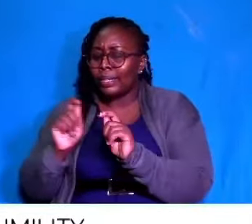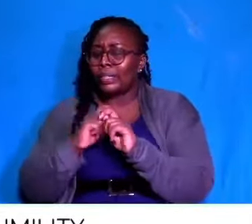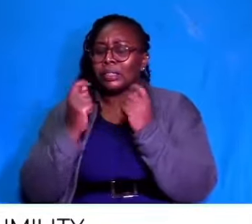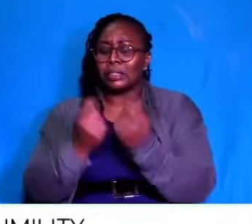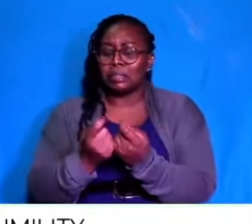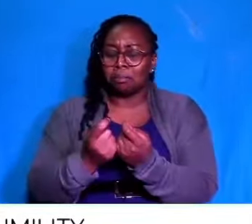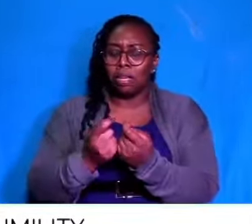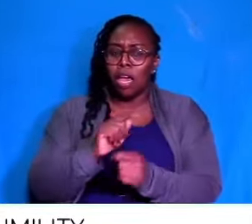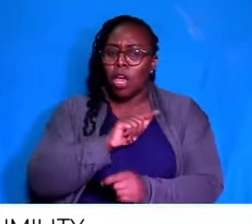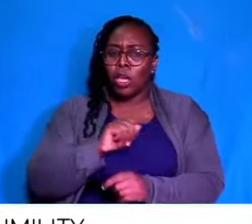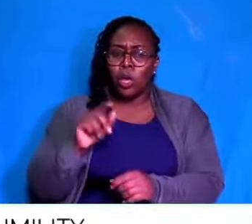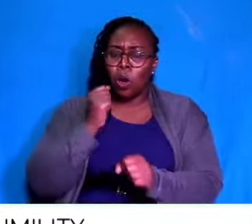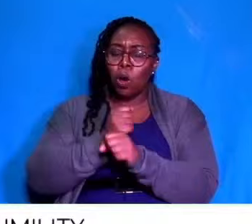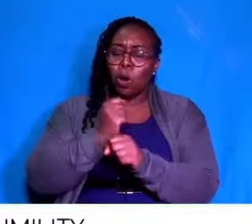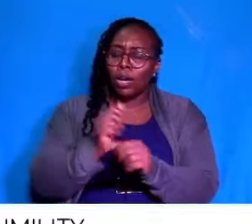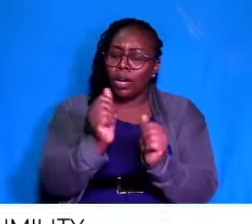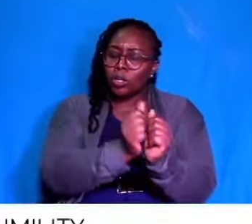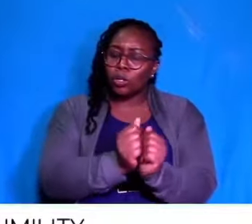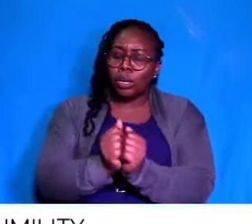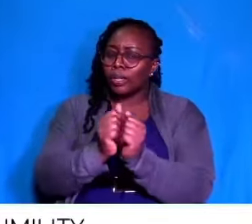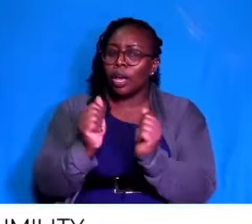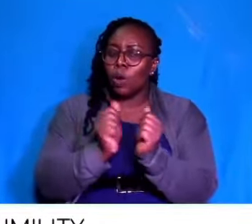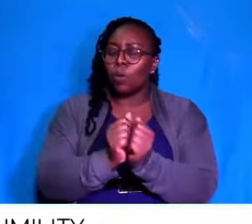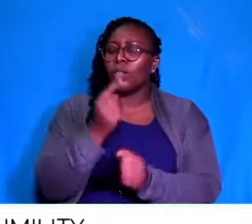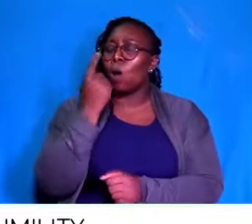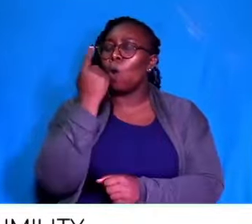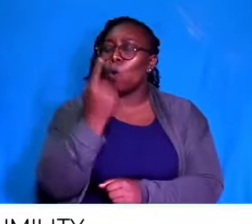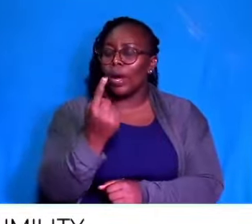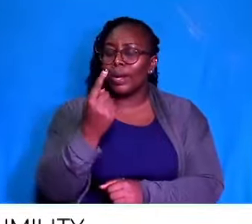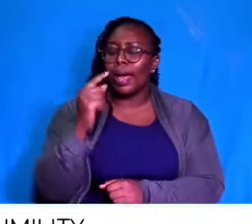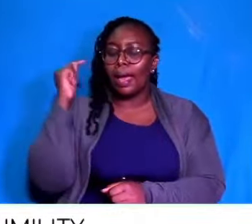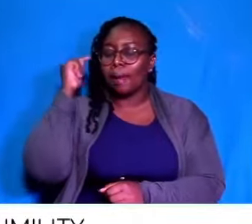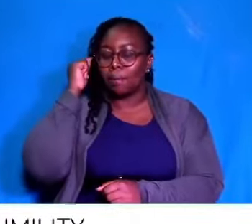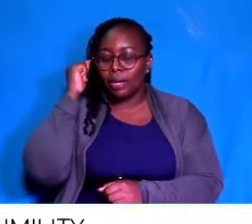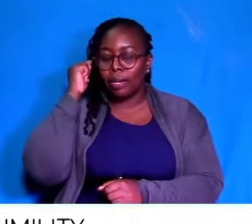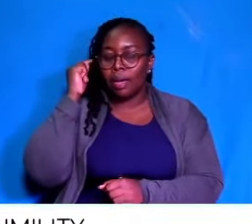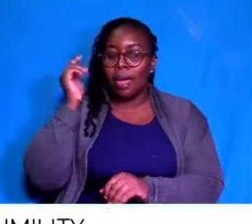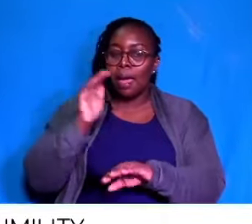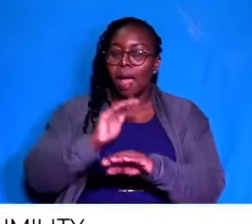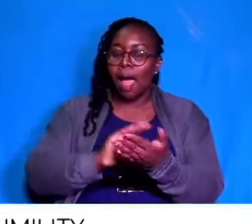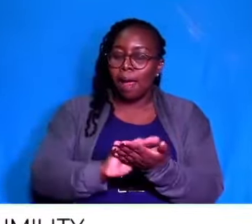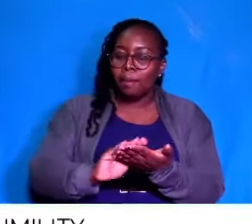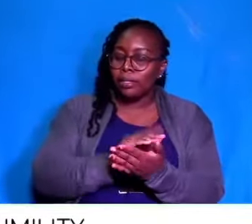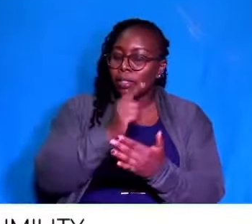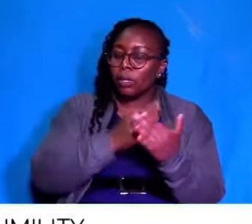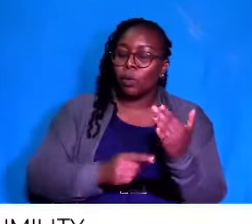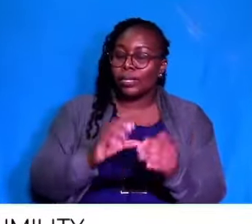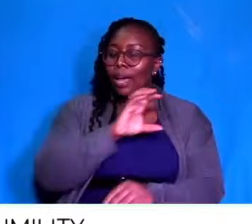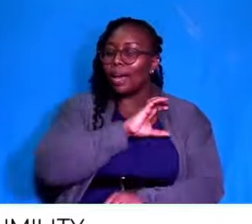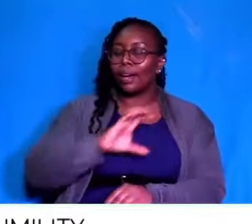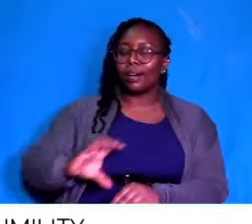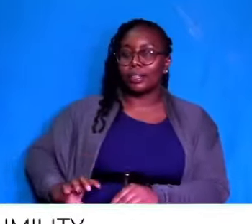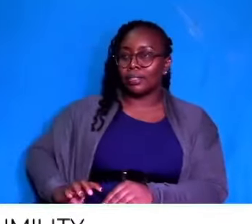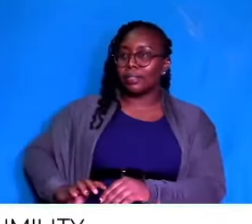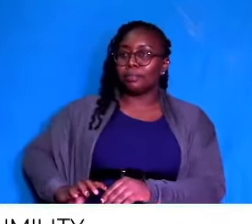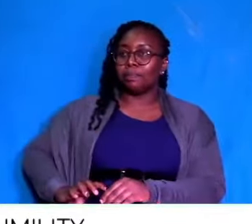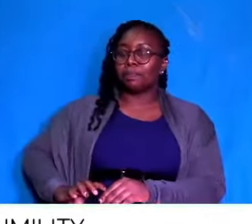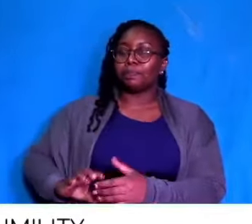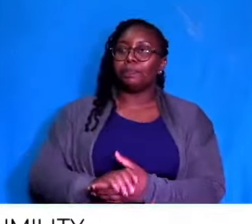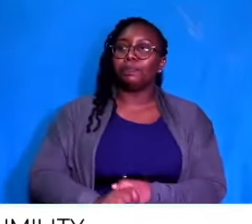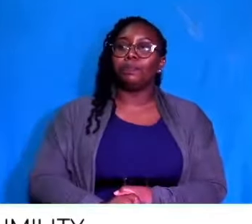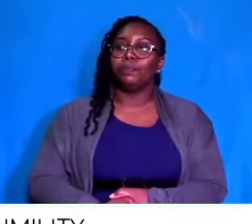one mind that is of Christ? That our oneness is based on Christ, not on the differences between us. He's also